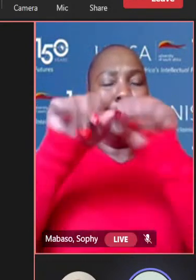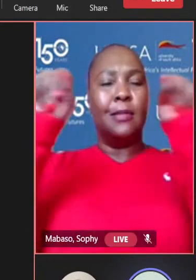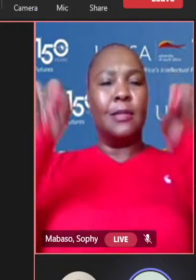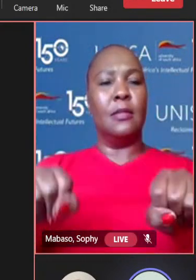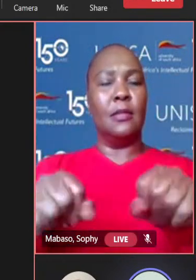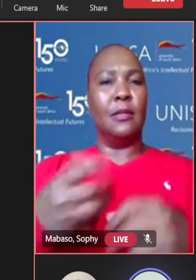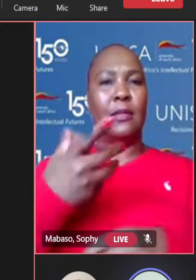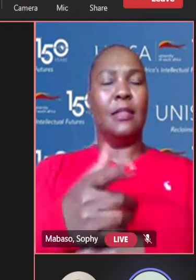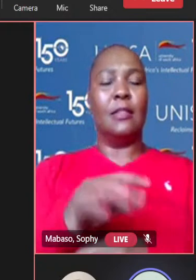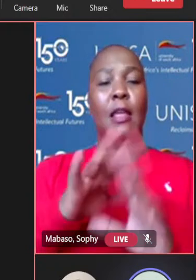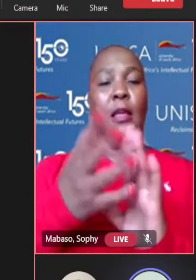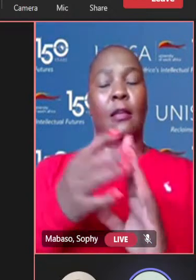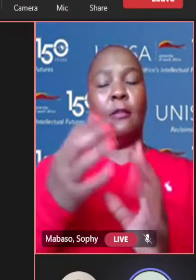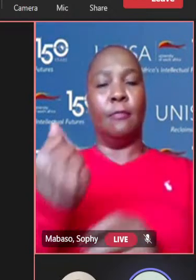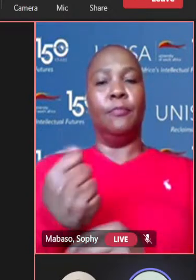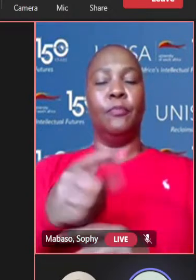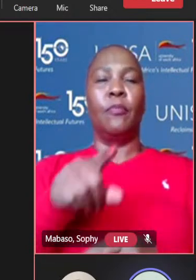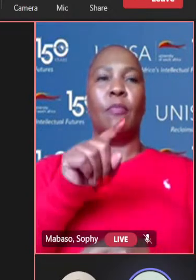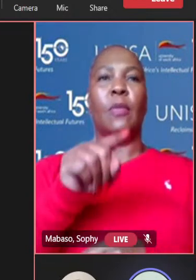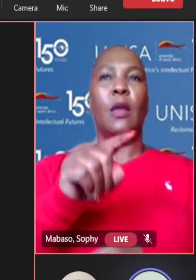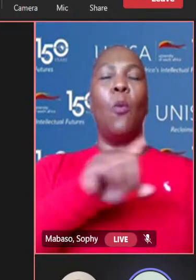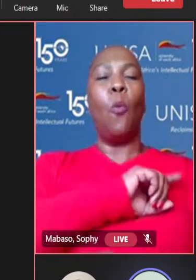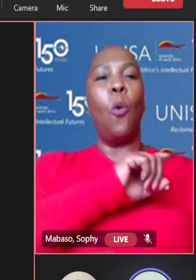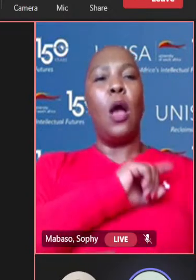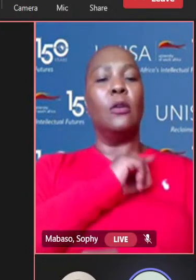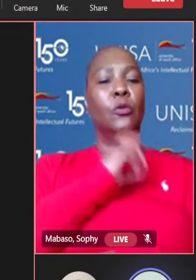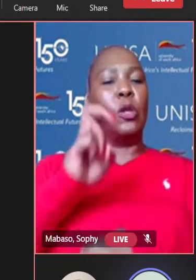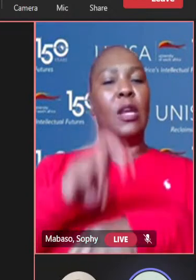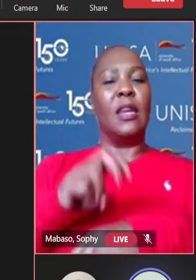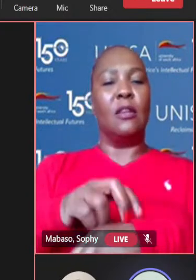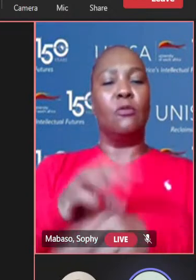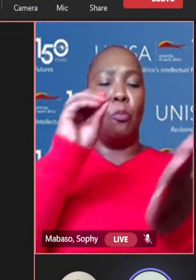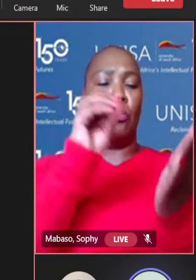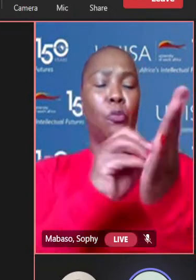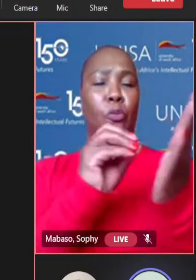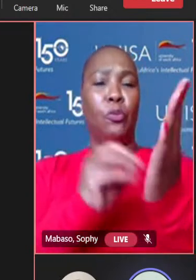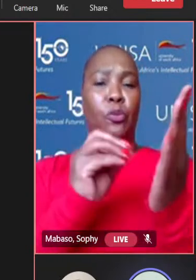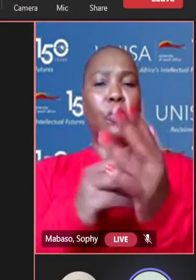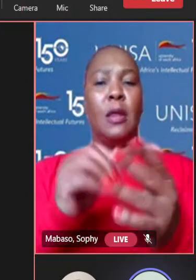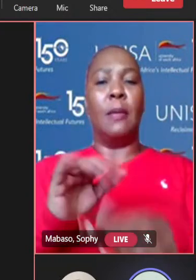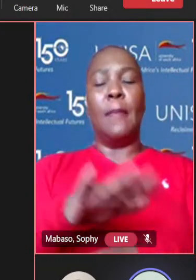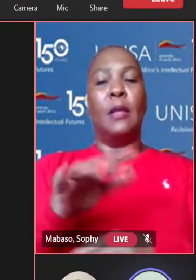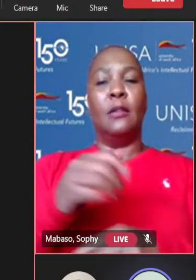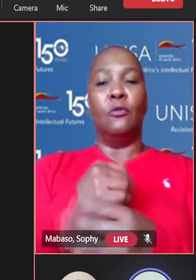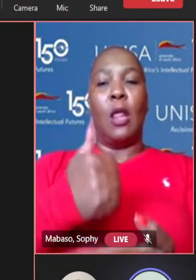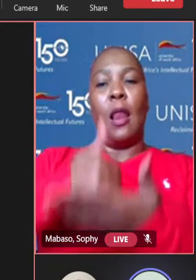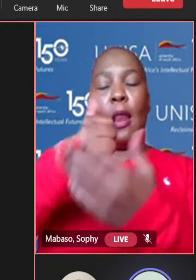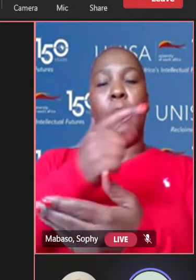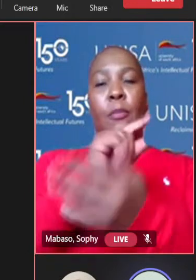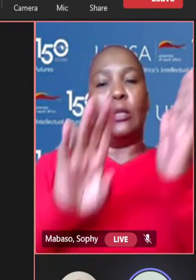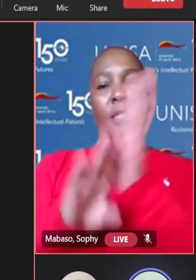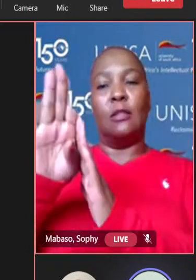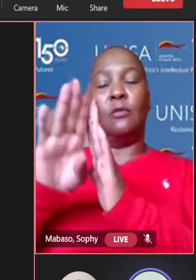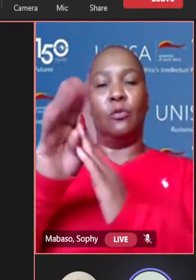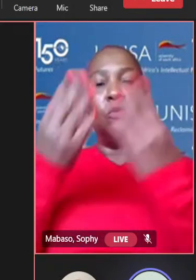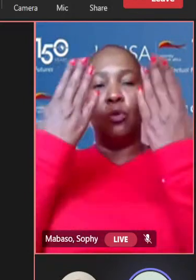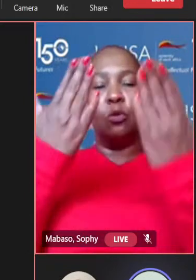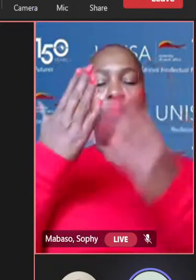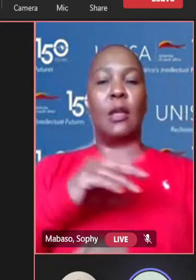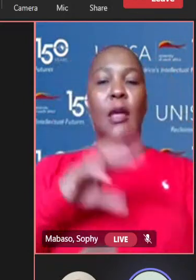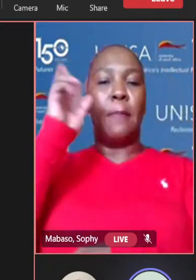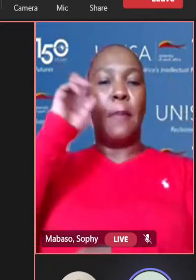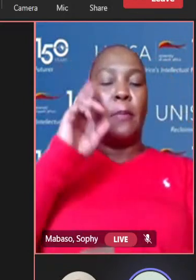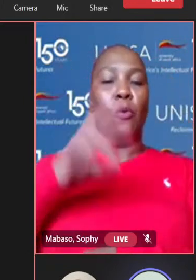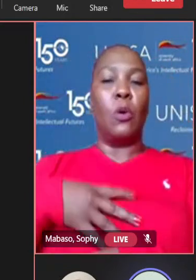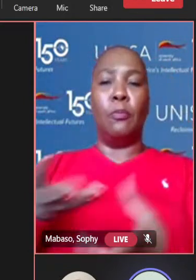have. And the last thing, what do you need to put in place to help you succeed with your studies? Remember, you want to get your